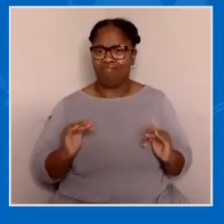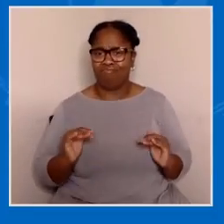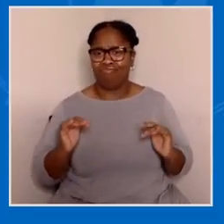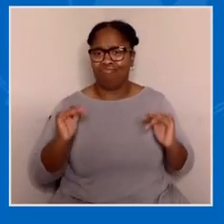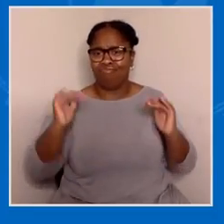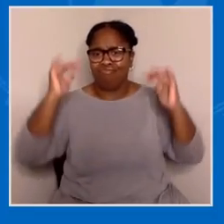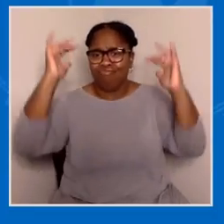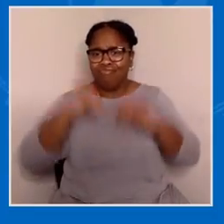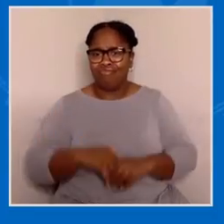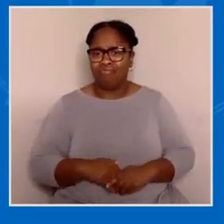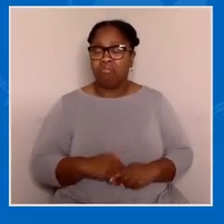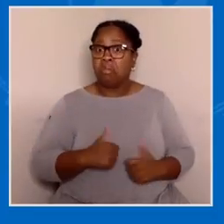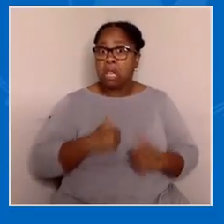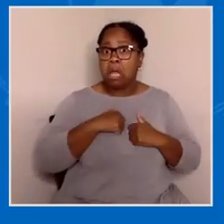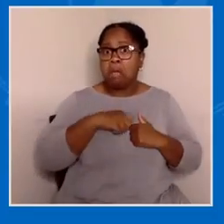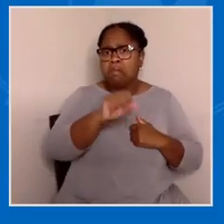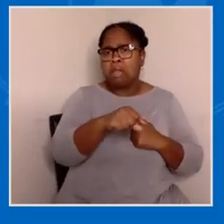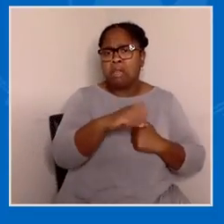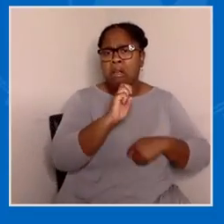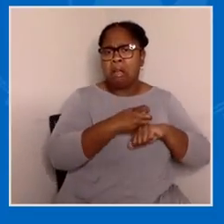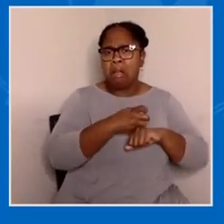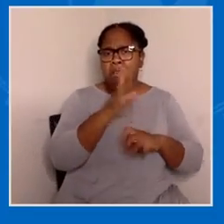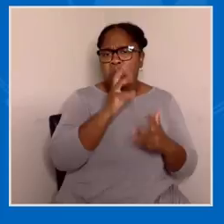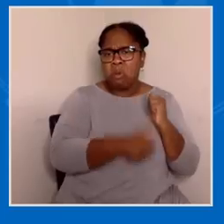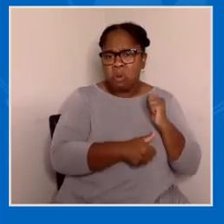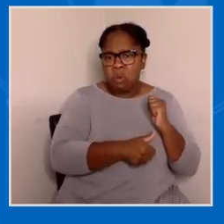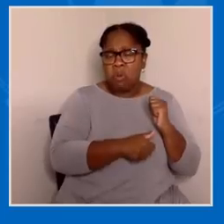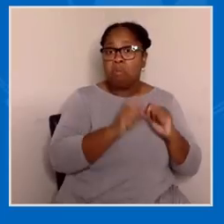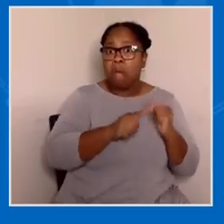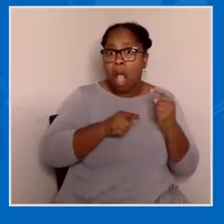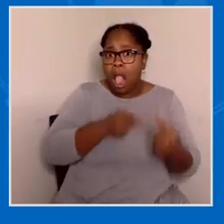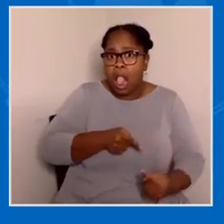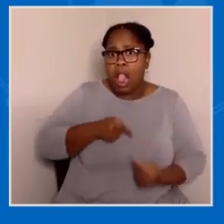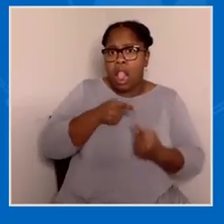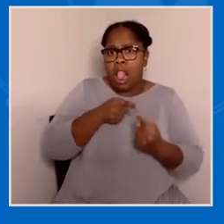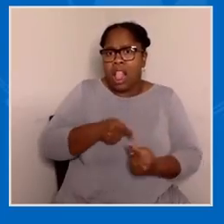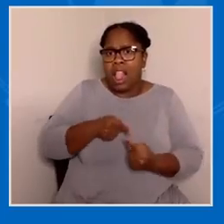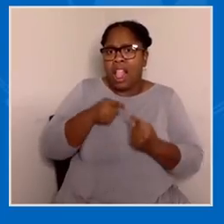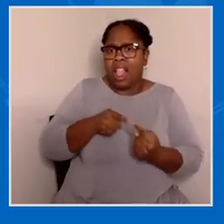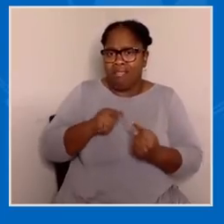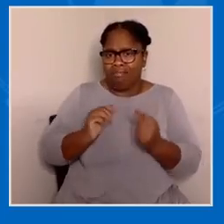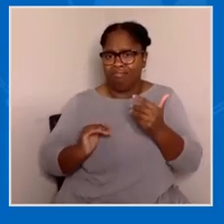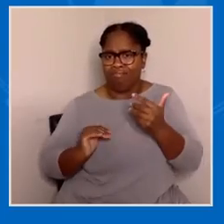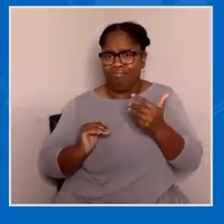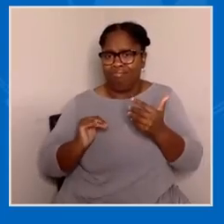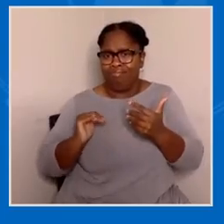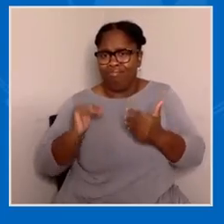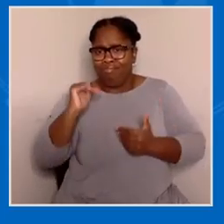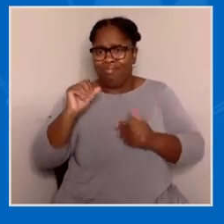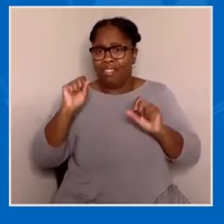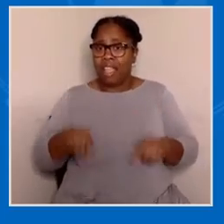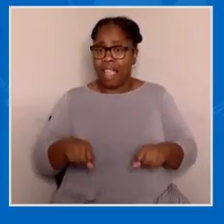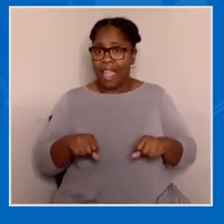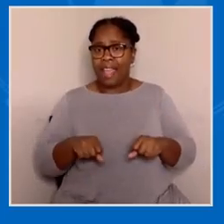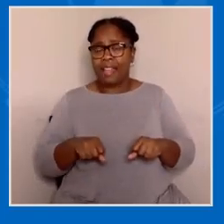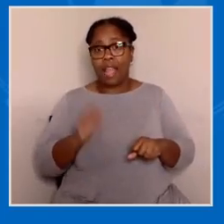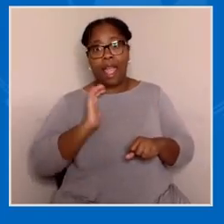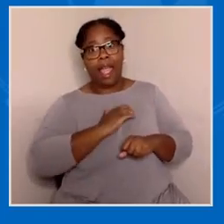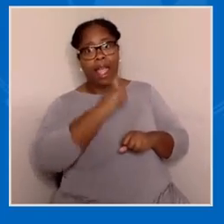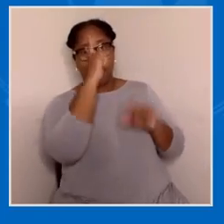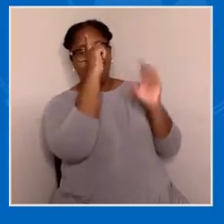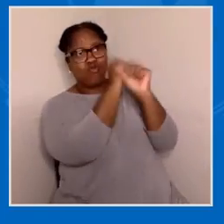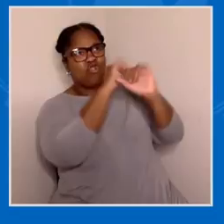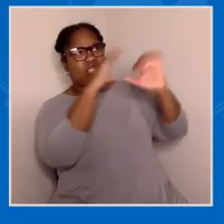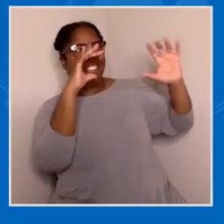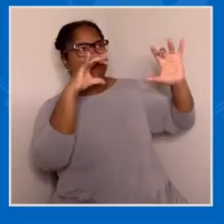and cruel, but there's hope in the struggle. There's promise in our dreams, where you learn